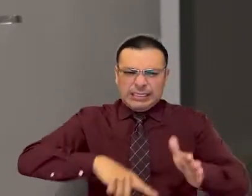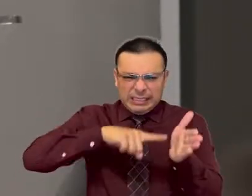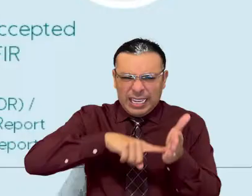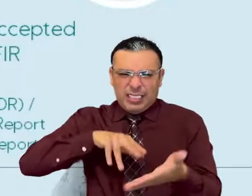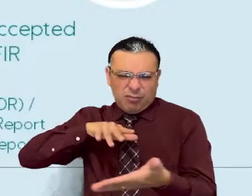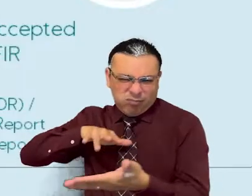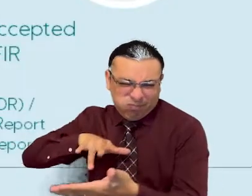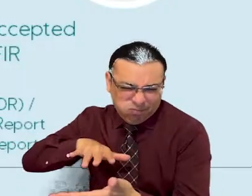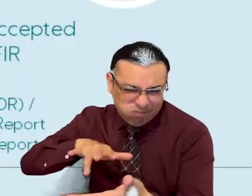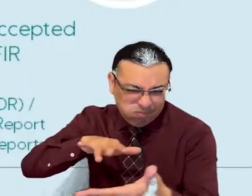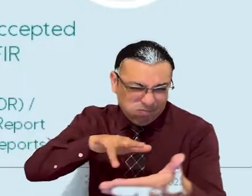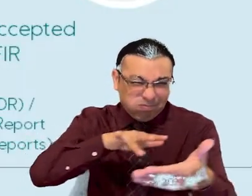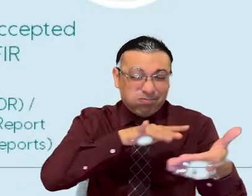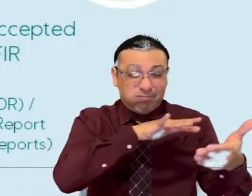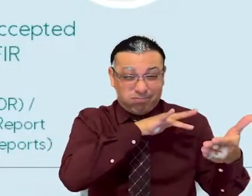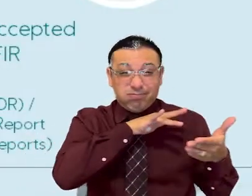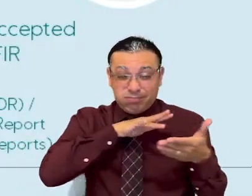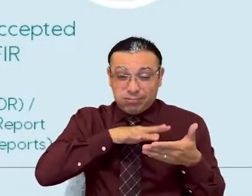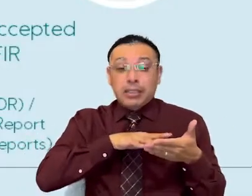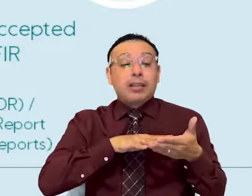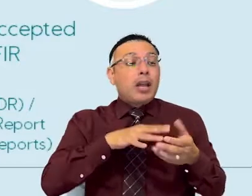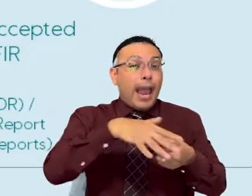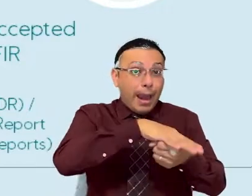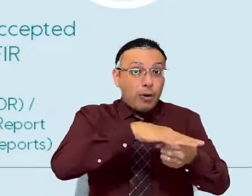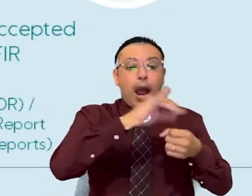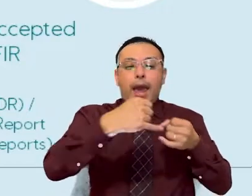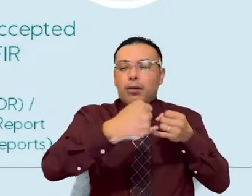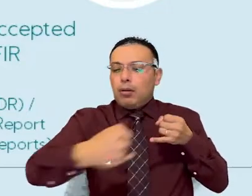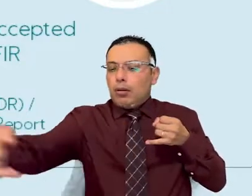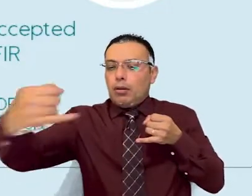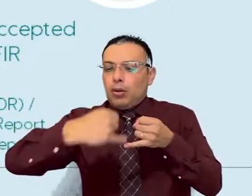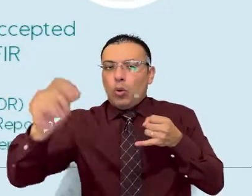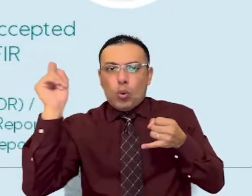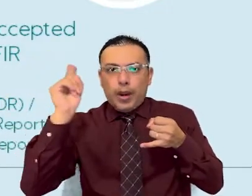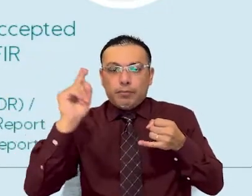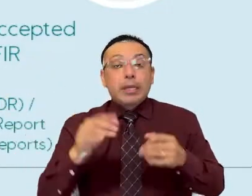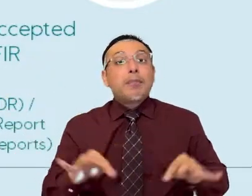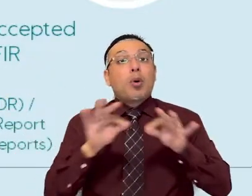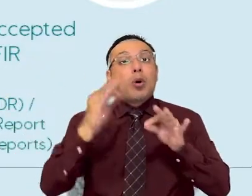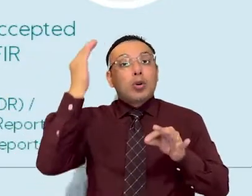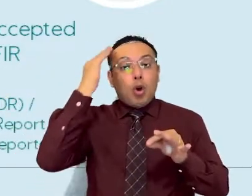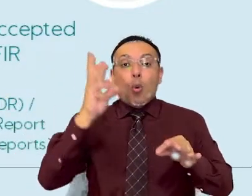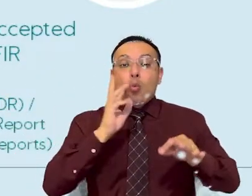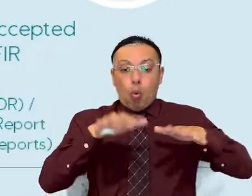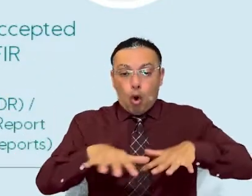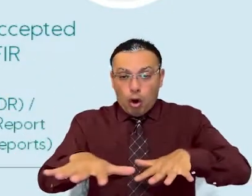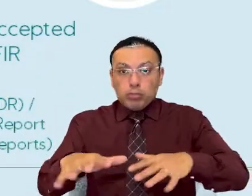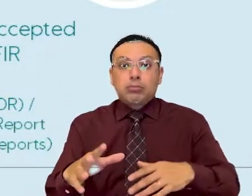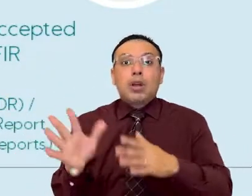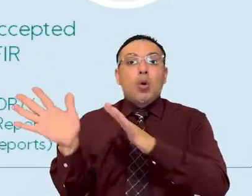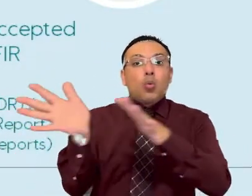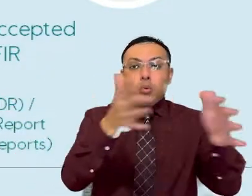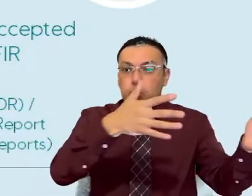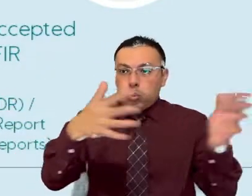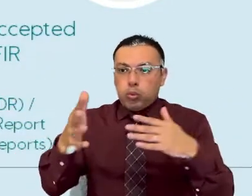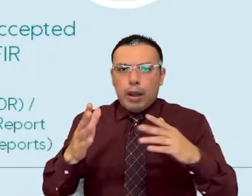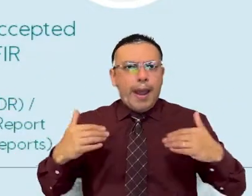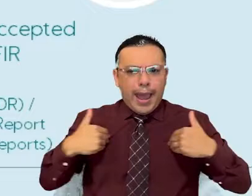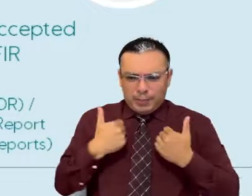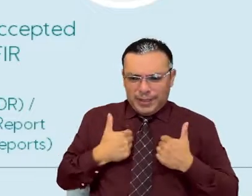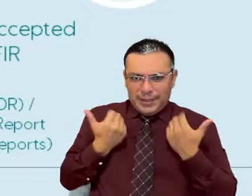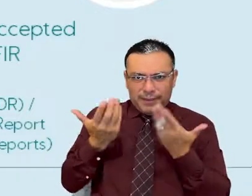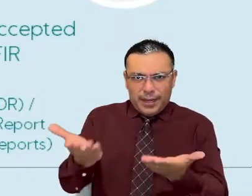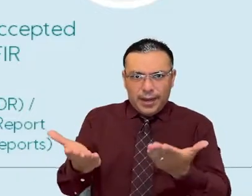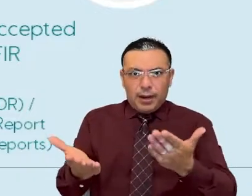area and the cable route. We're working to understand the wind and water conditions, as well as marine and wildlife behavior, seabed conditions